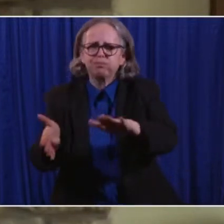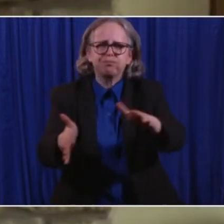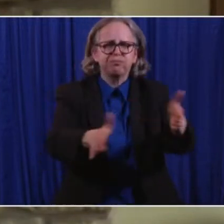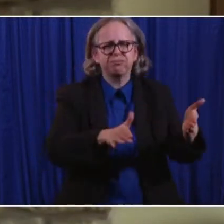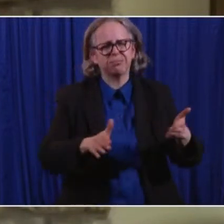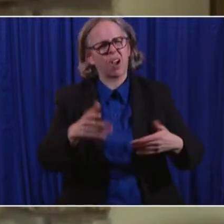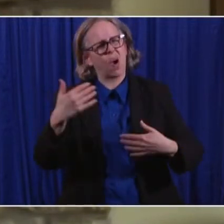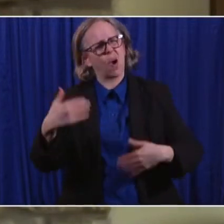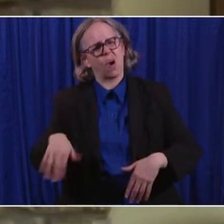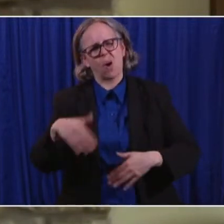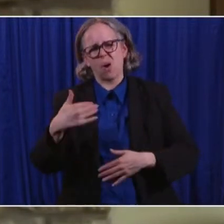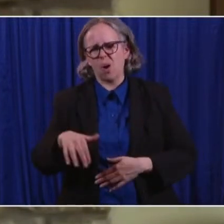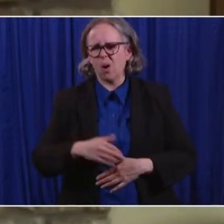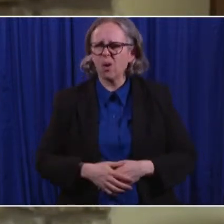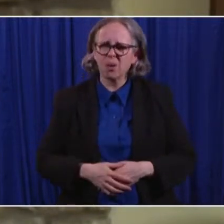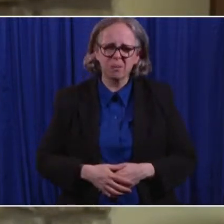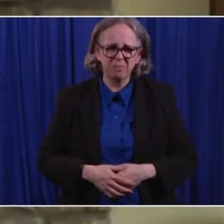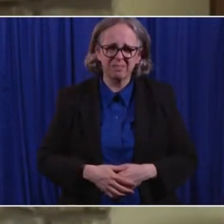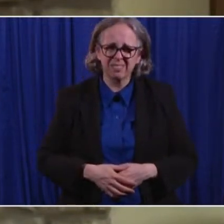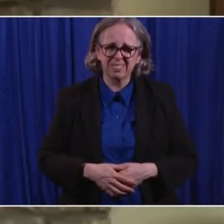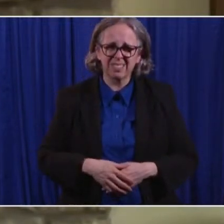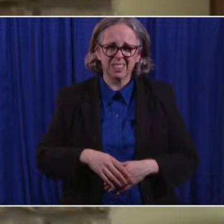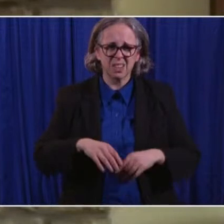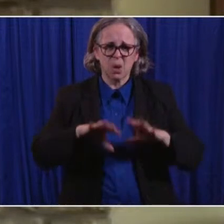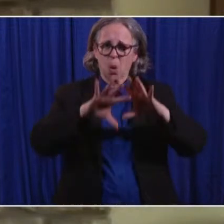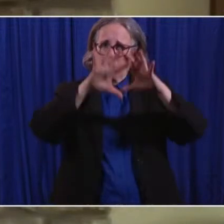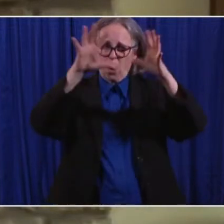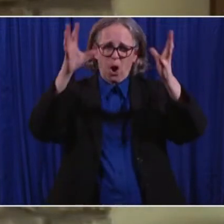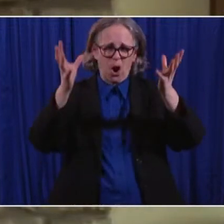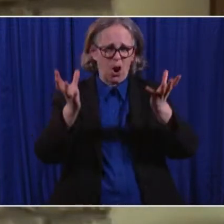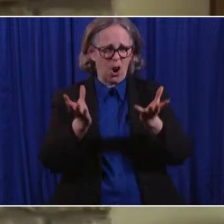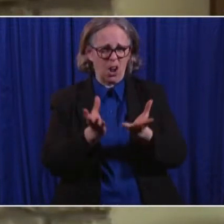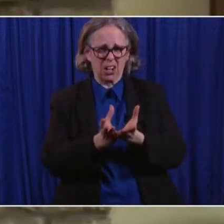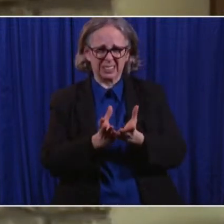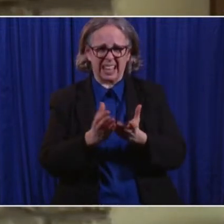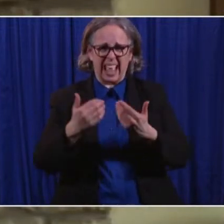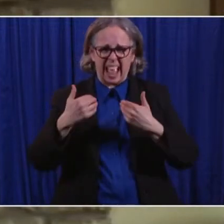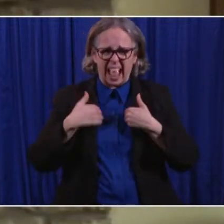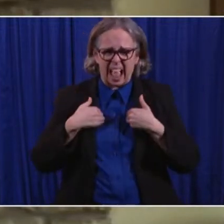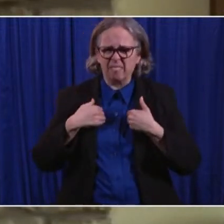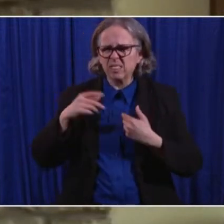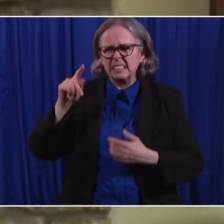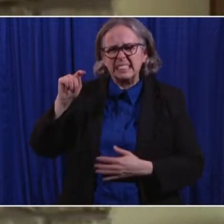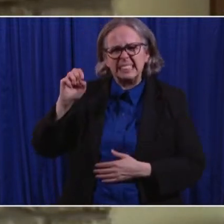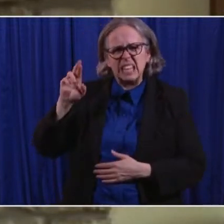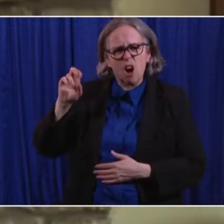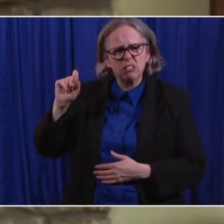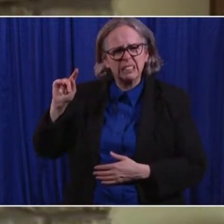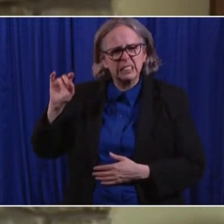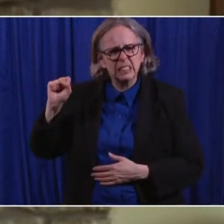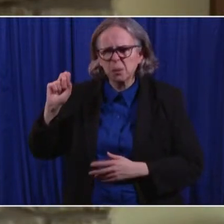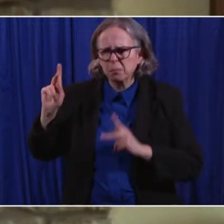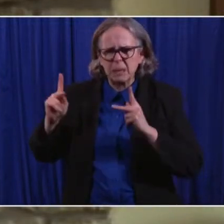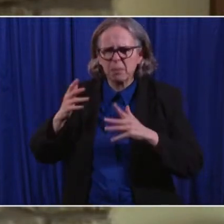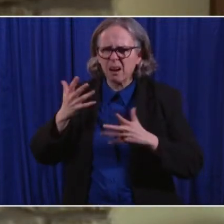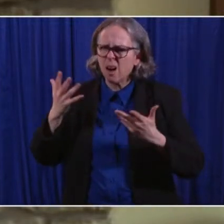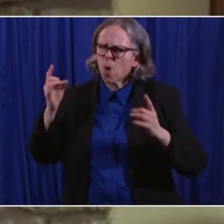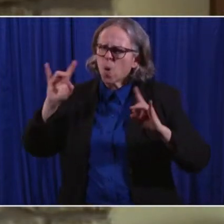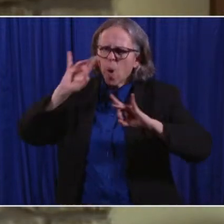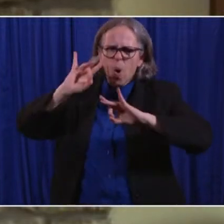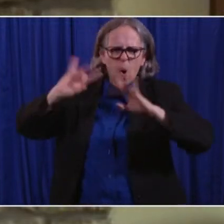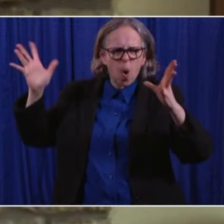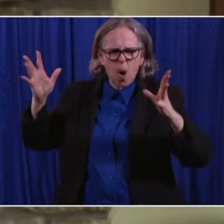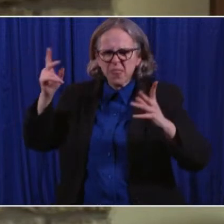terrorists. We have terrorist states who are thinking of different things that they could do to the United